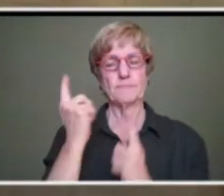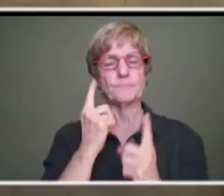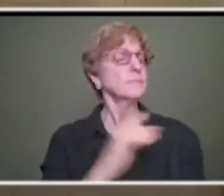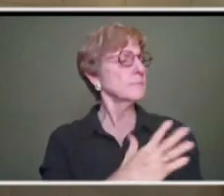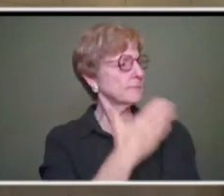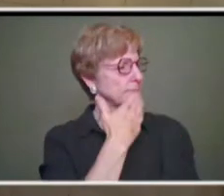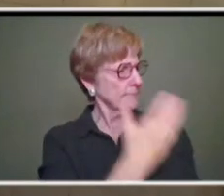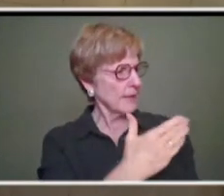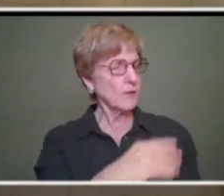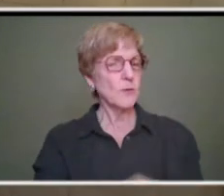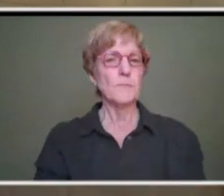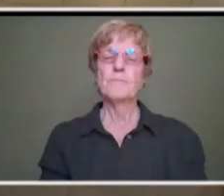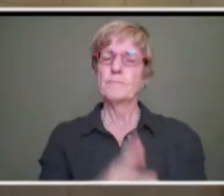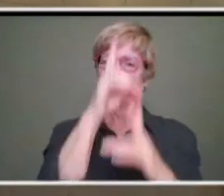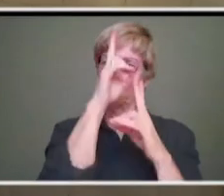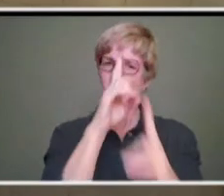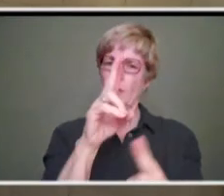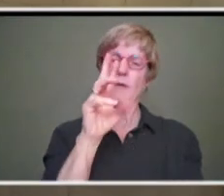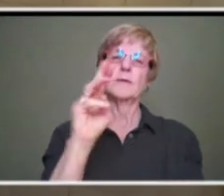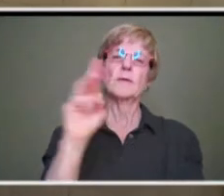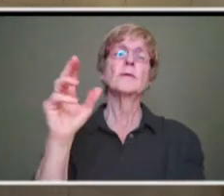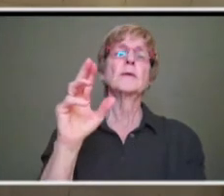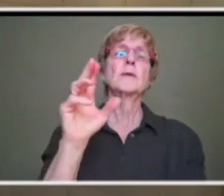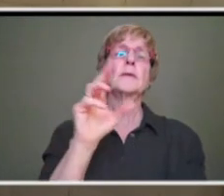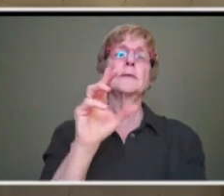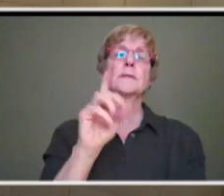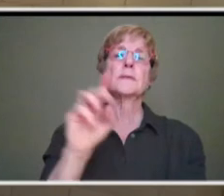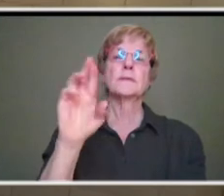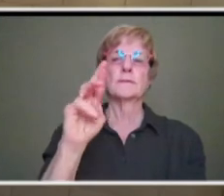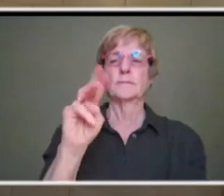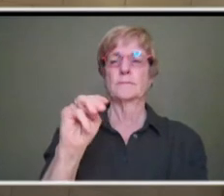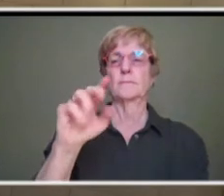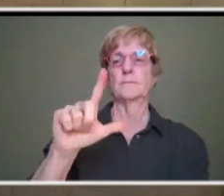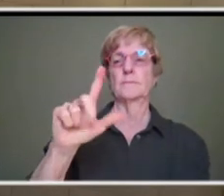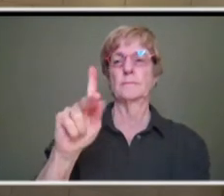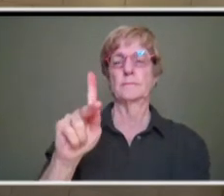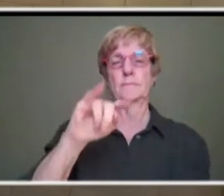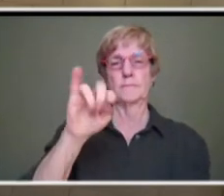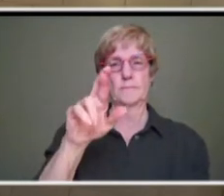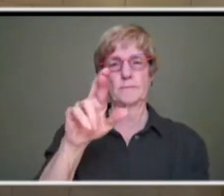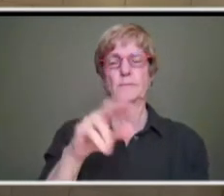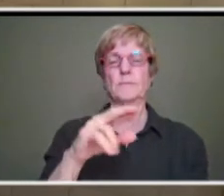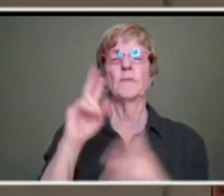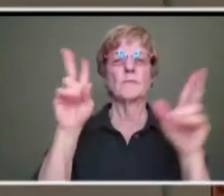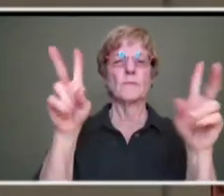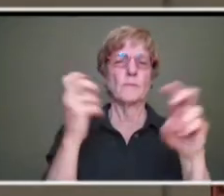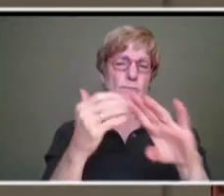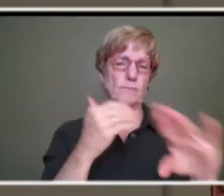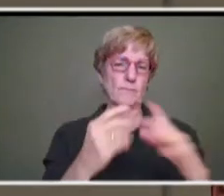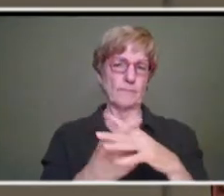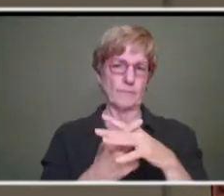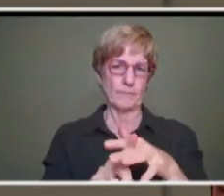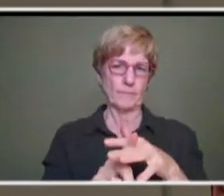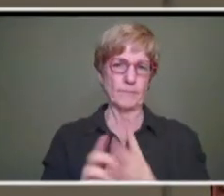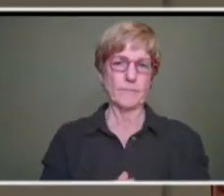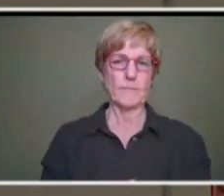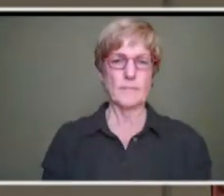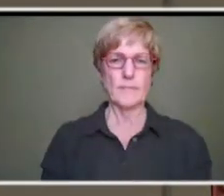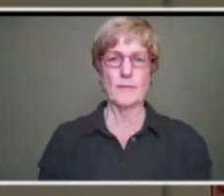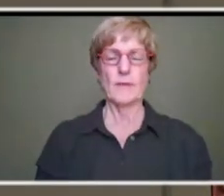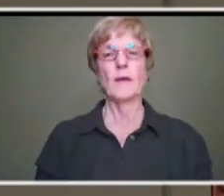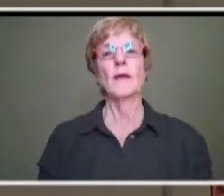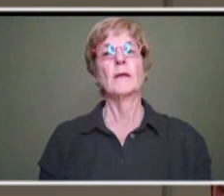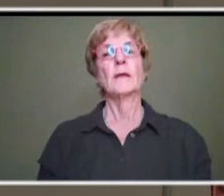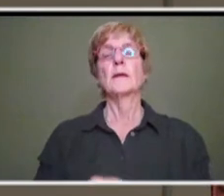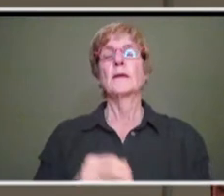in honor of Dr Martin Luther King Jr I just want to share a quote before I start the prayer the